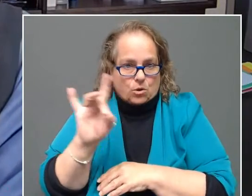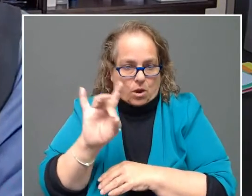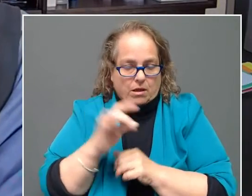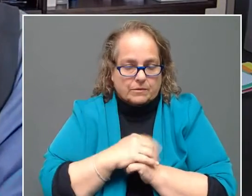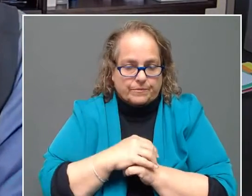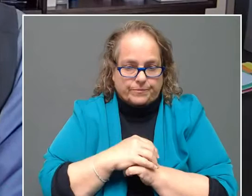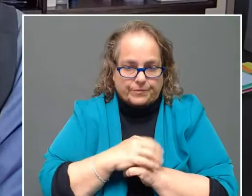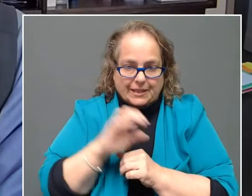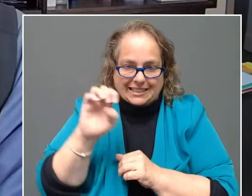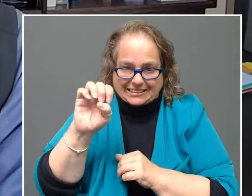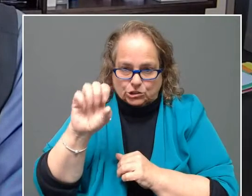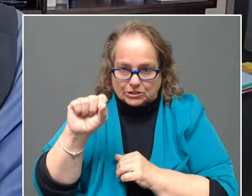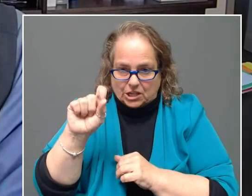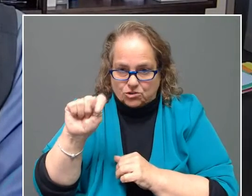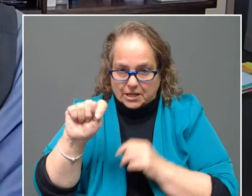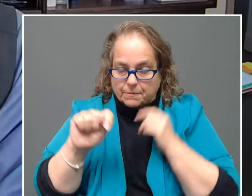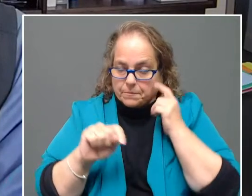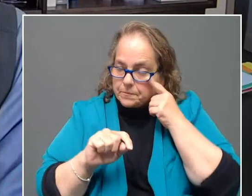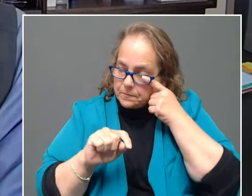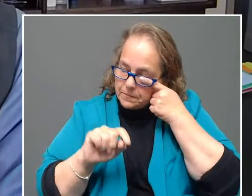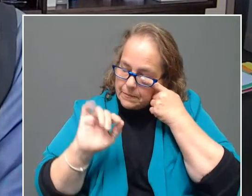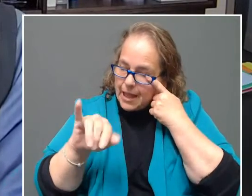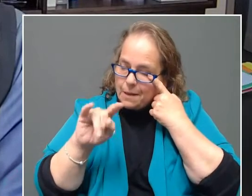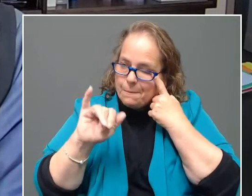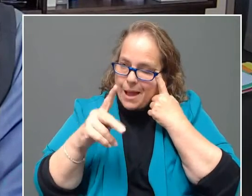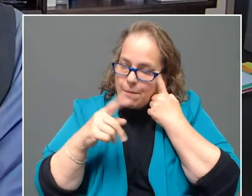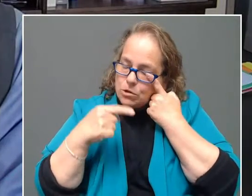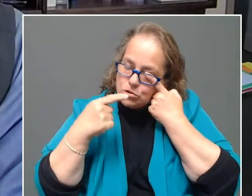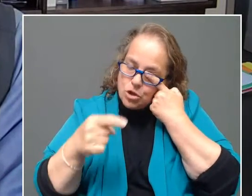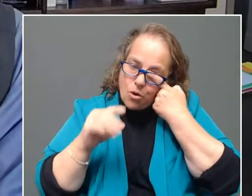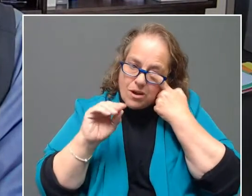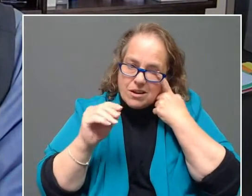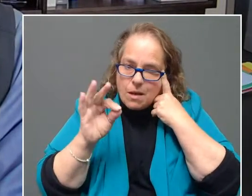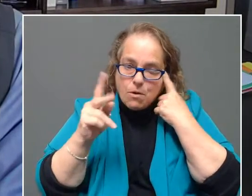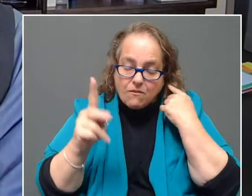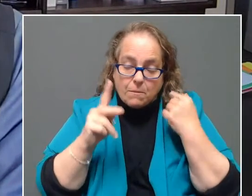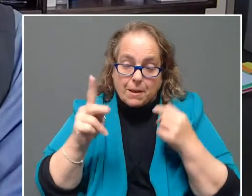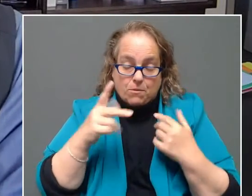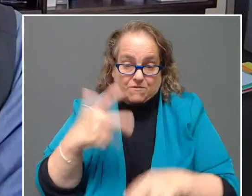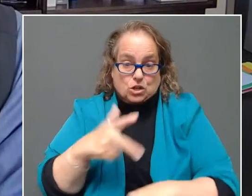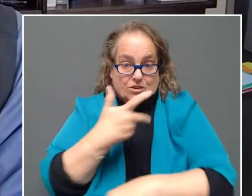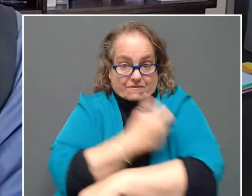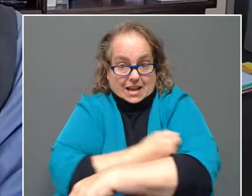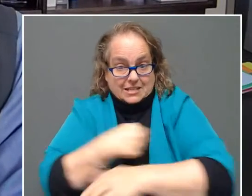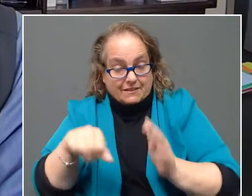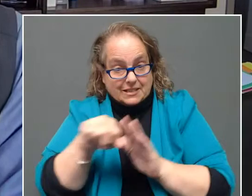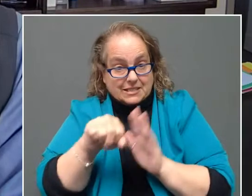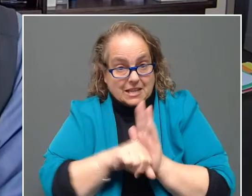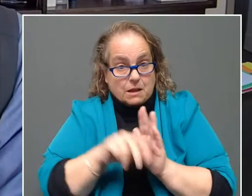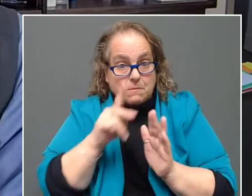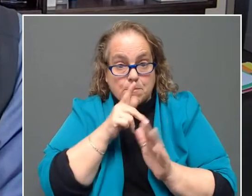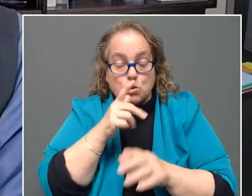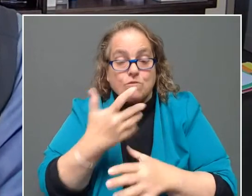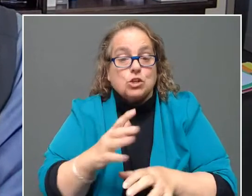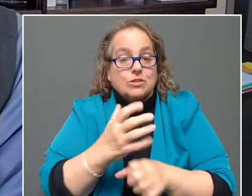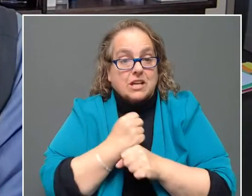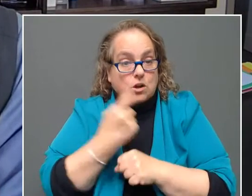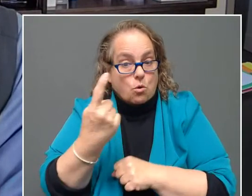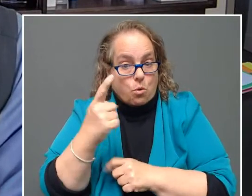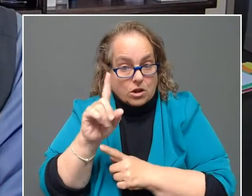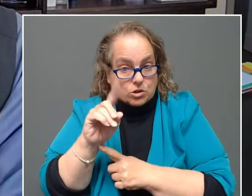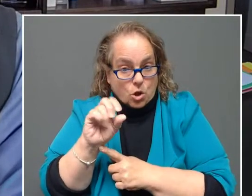That map shows the number of people vaccinated in the state, the people who've received at least 1 dose of vaccine, the